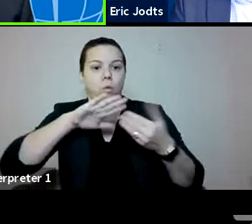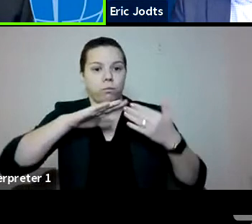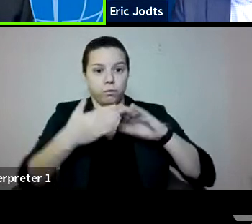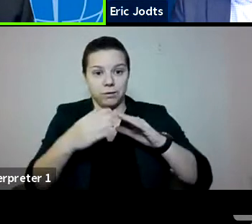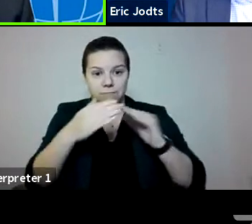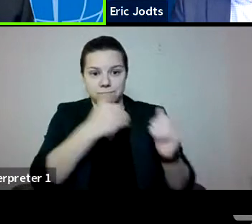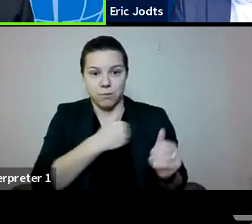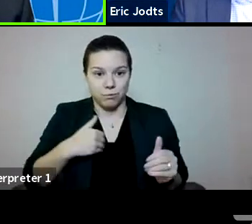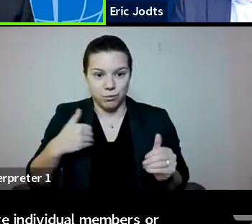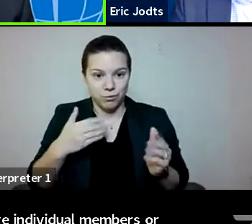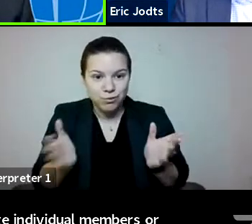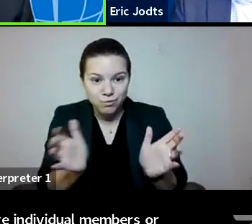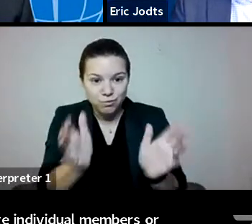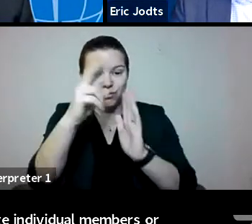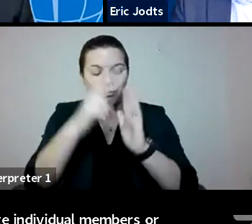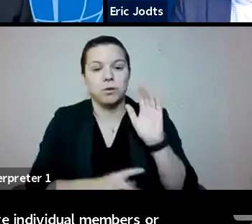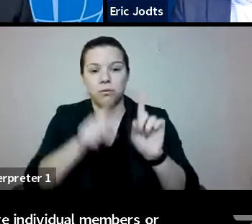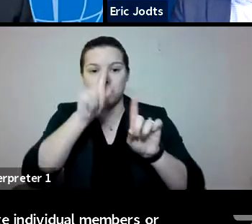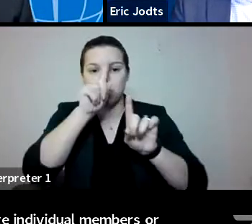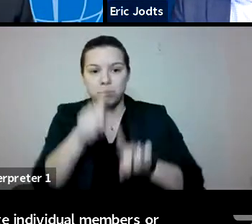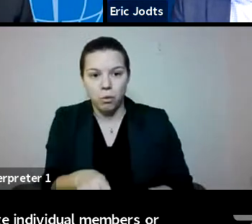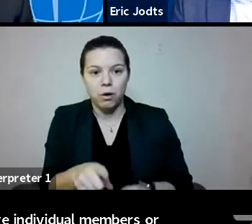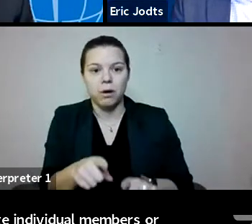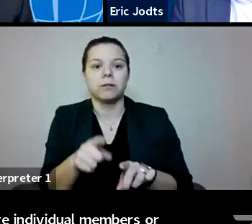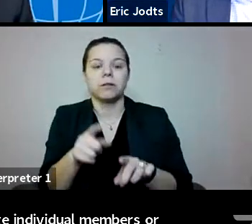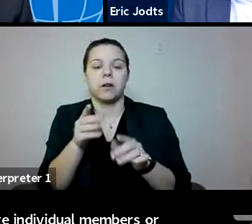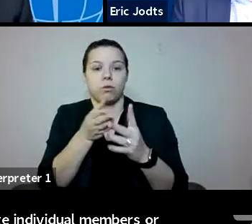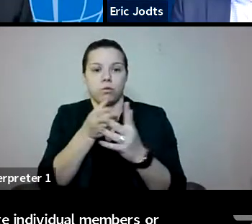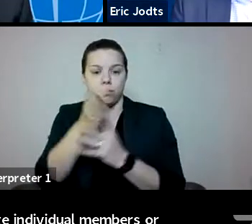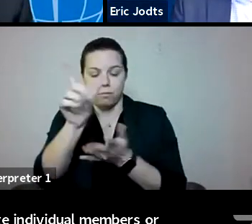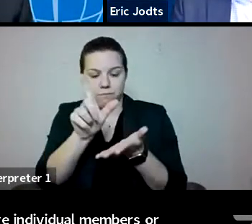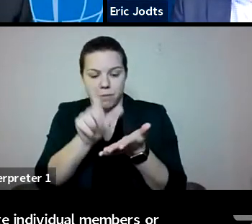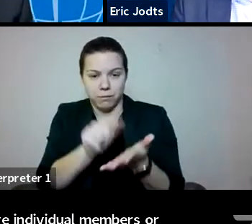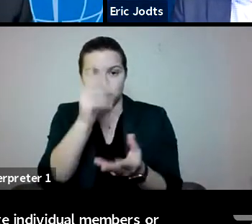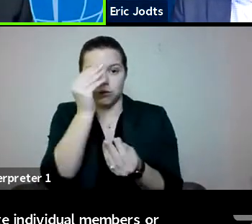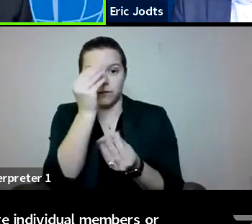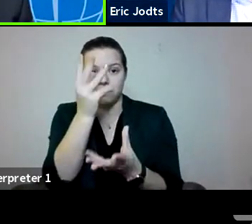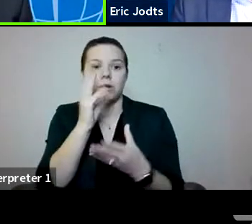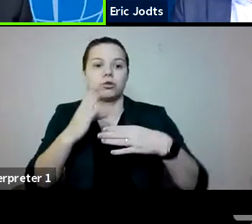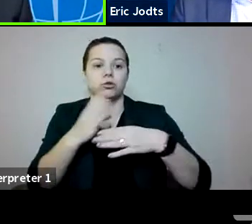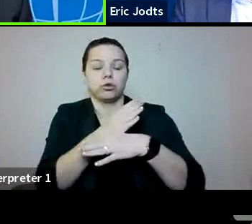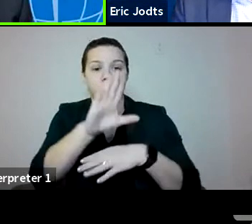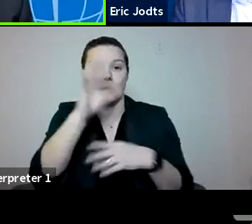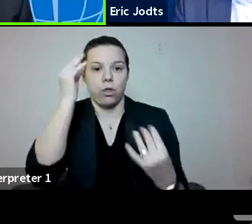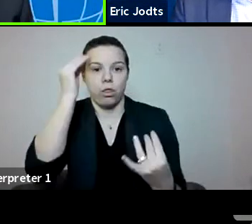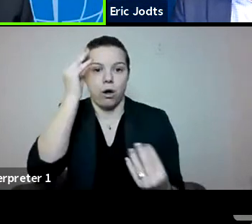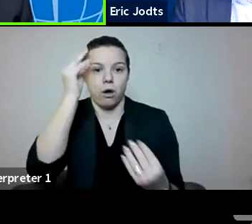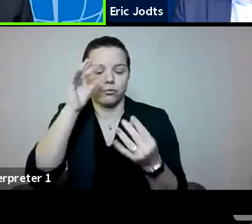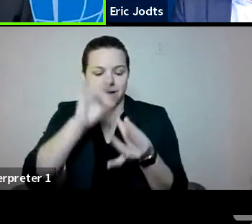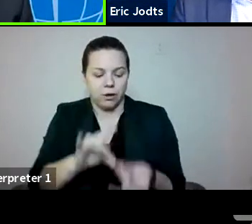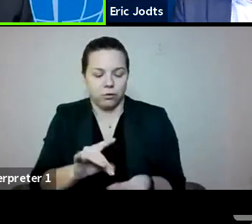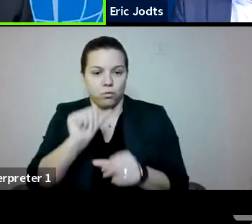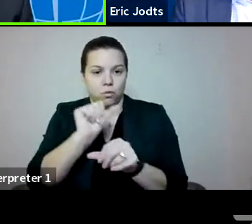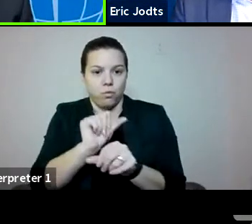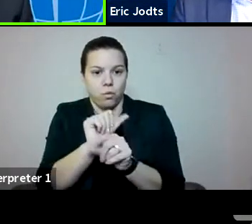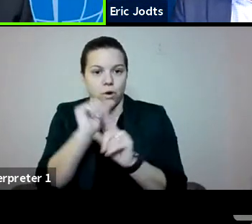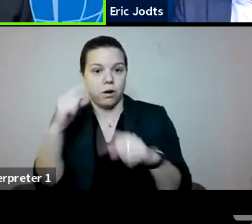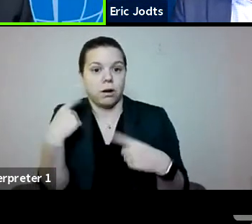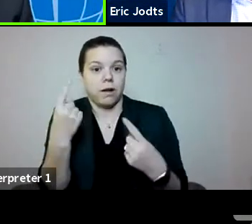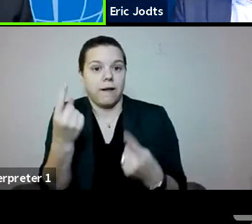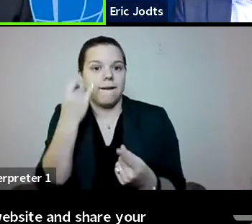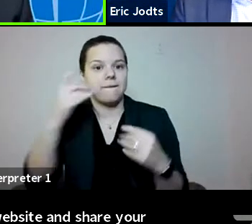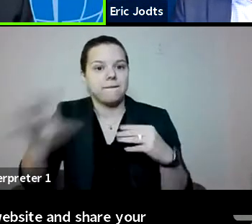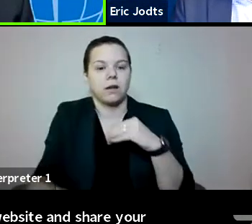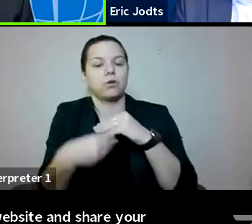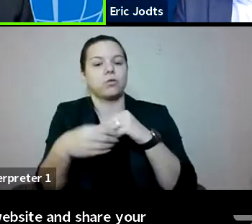report, review the information that we published on our website, and share your thoughts on what we've done and whether there's any additional work